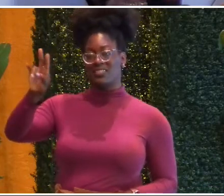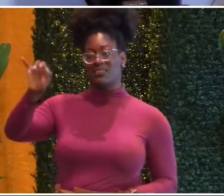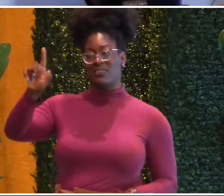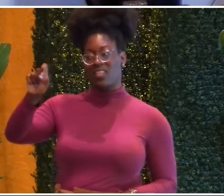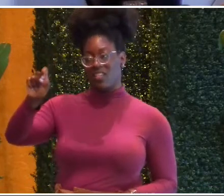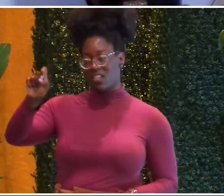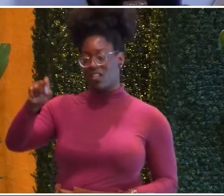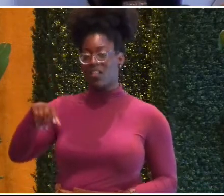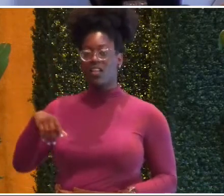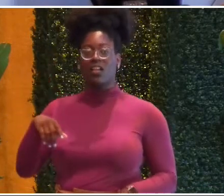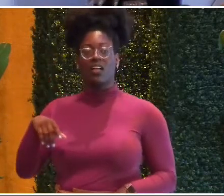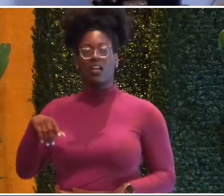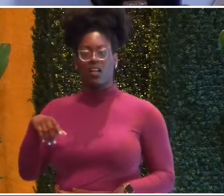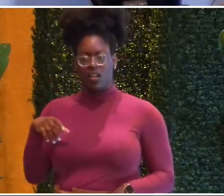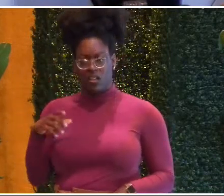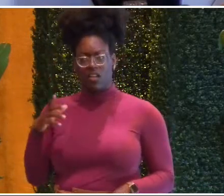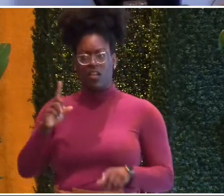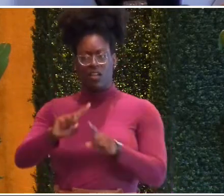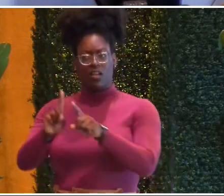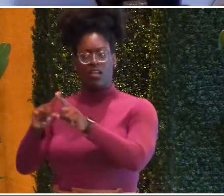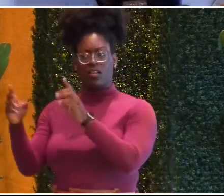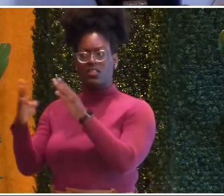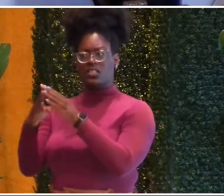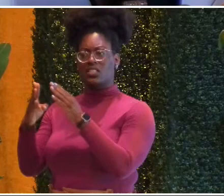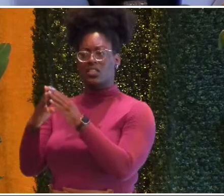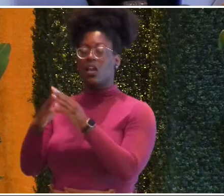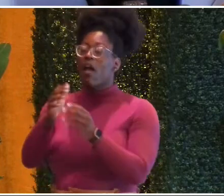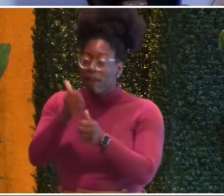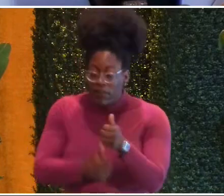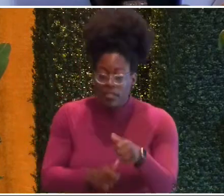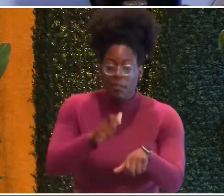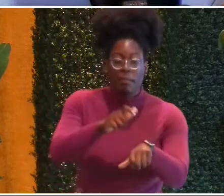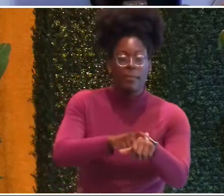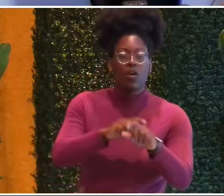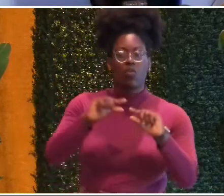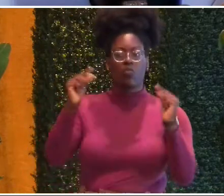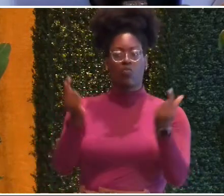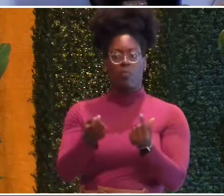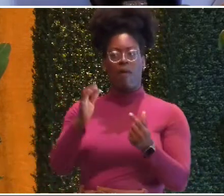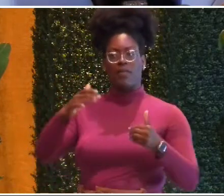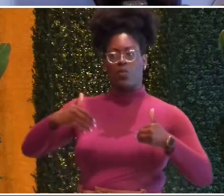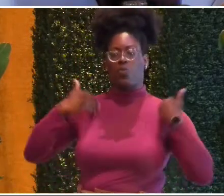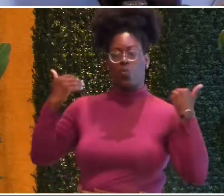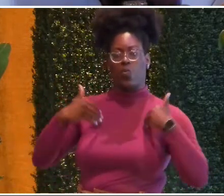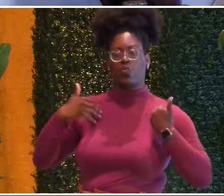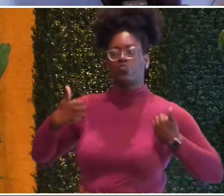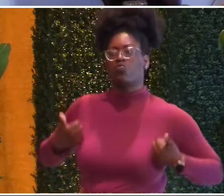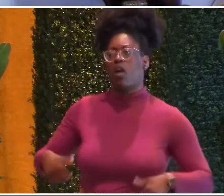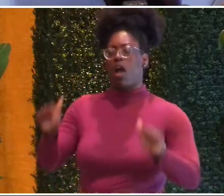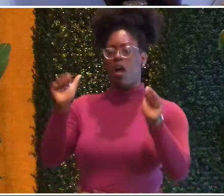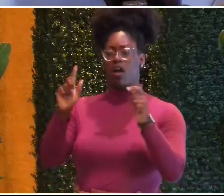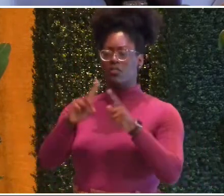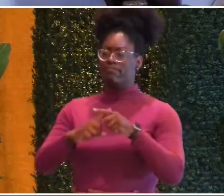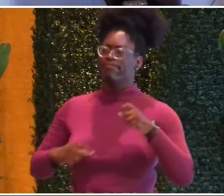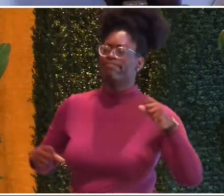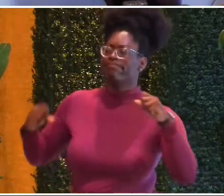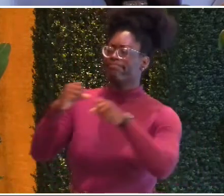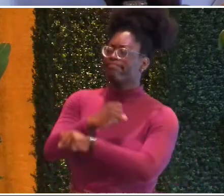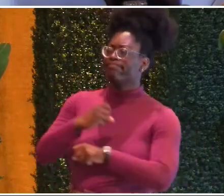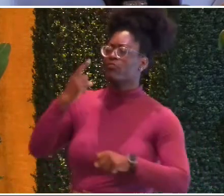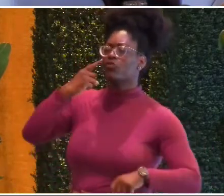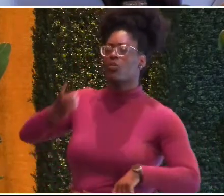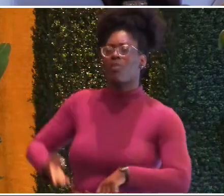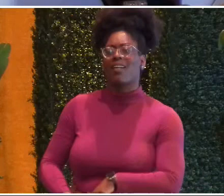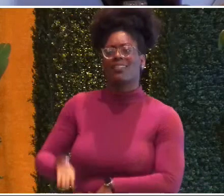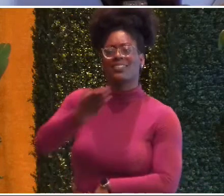Every time a group of youth is fighting for progress, there is also a group of youth who